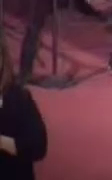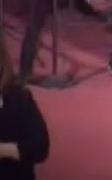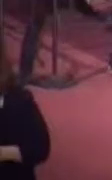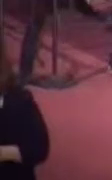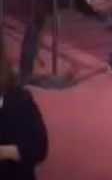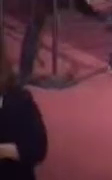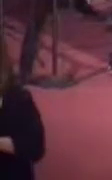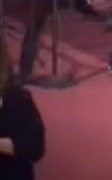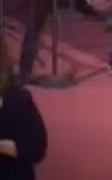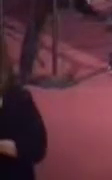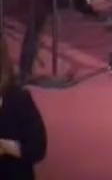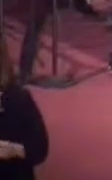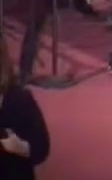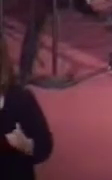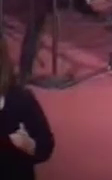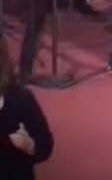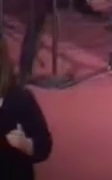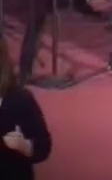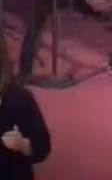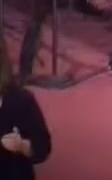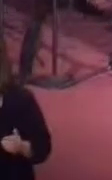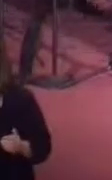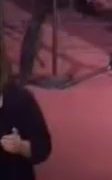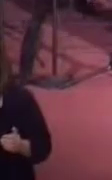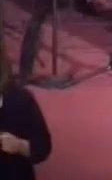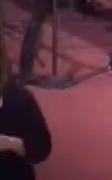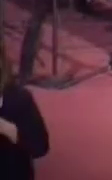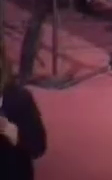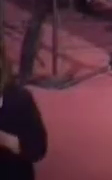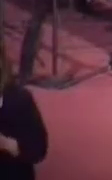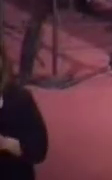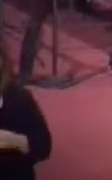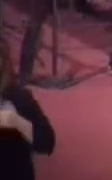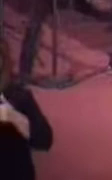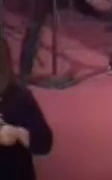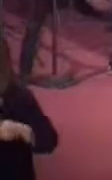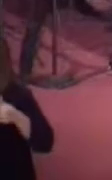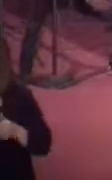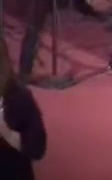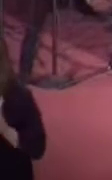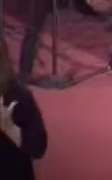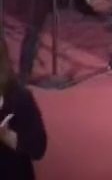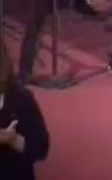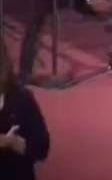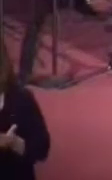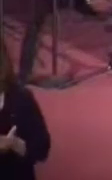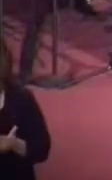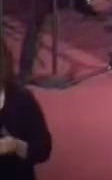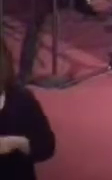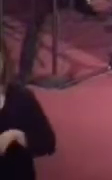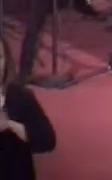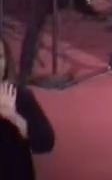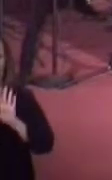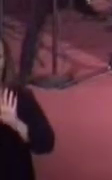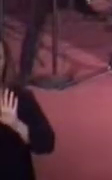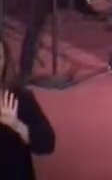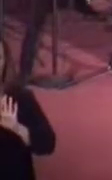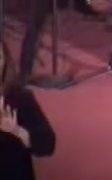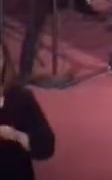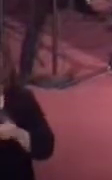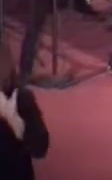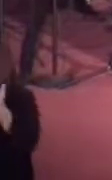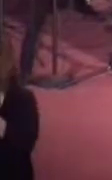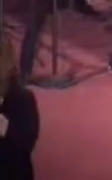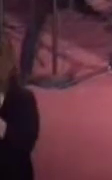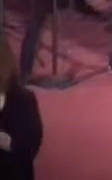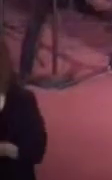like Daniel, even though we are persecuted, even though we face hardship and trial, the Bible says, don't give up on giving thanks to